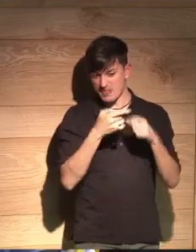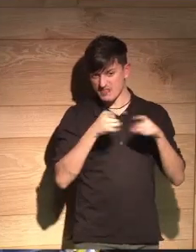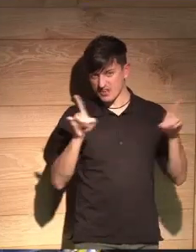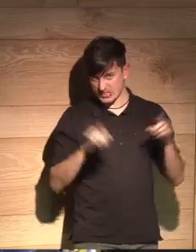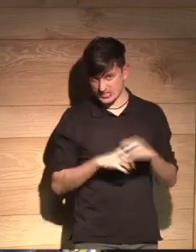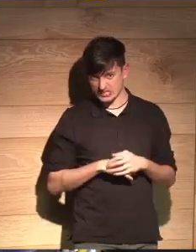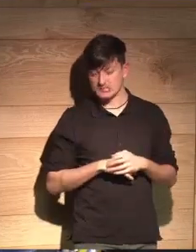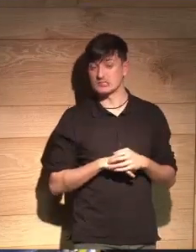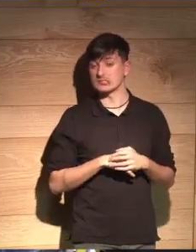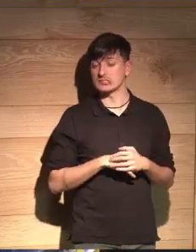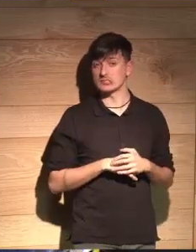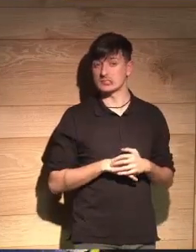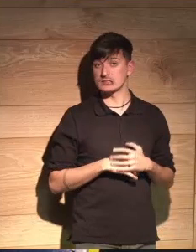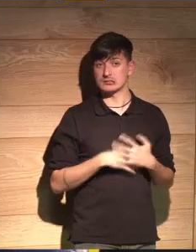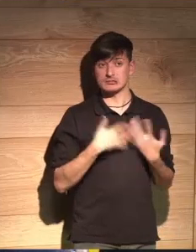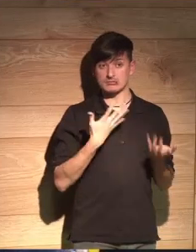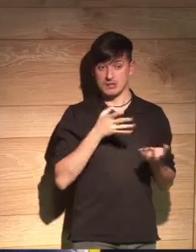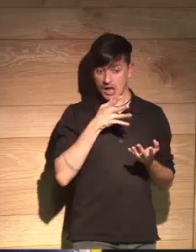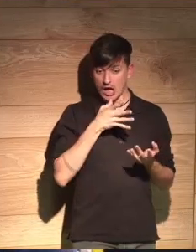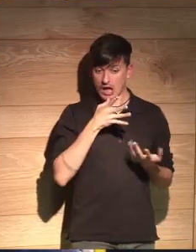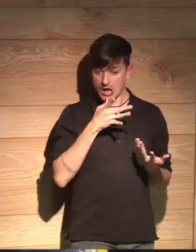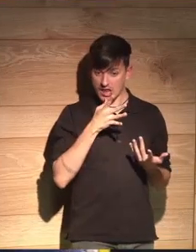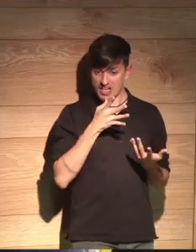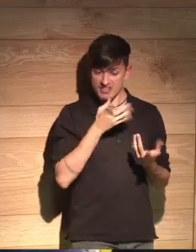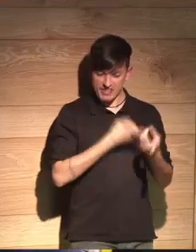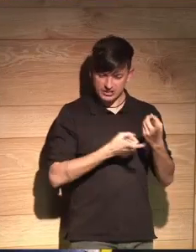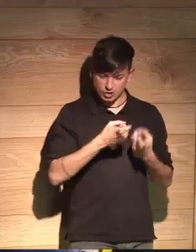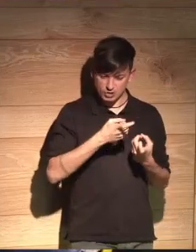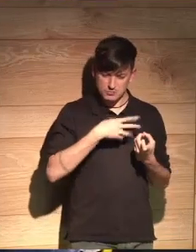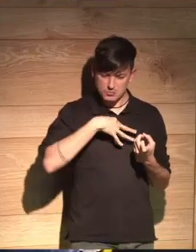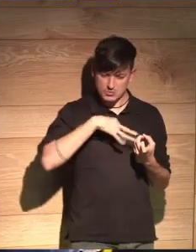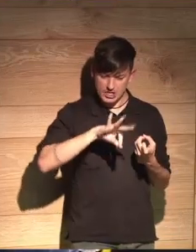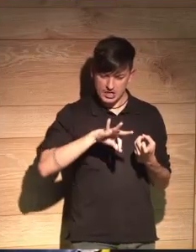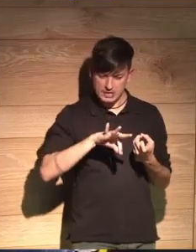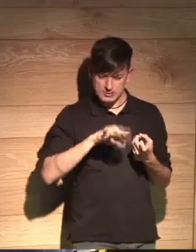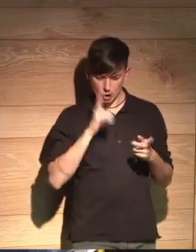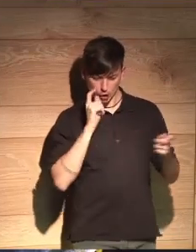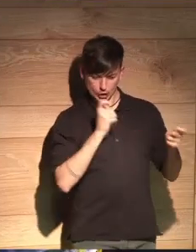contribute differently. And now I have the possibility with data of